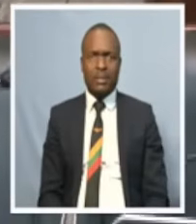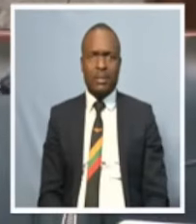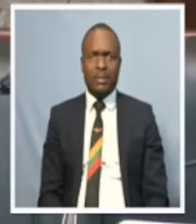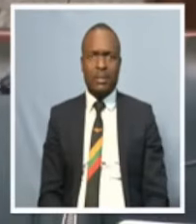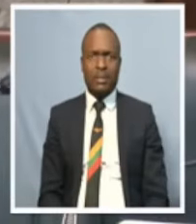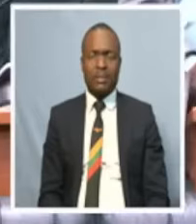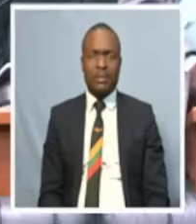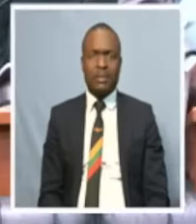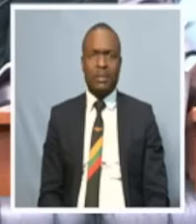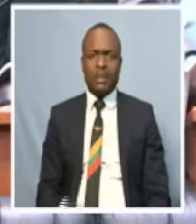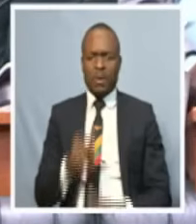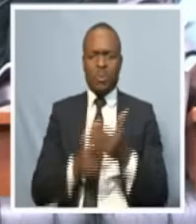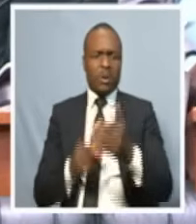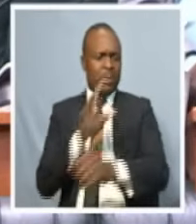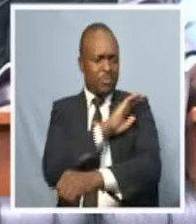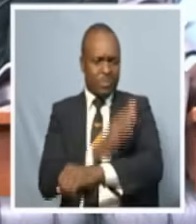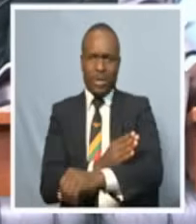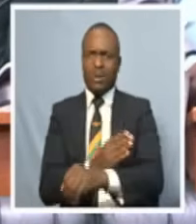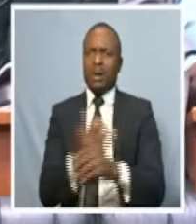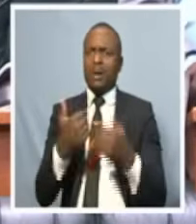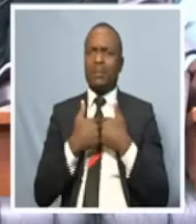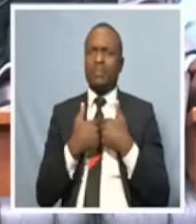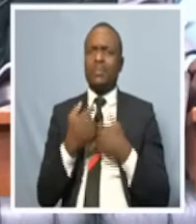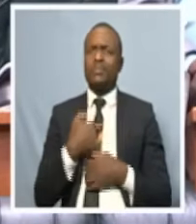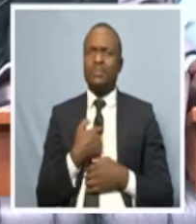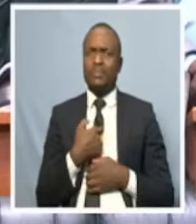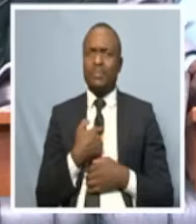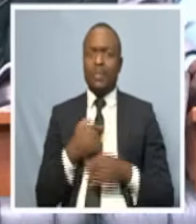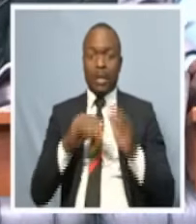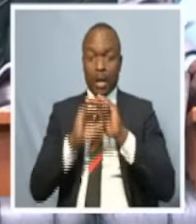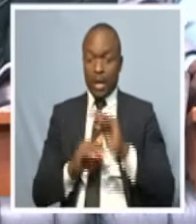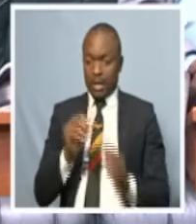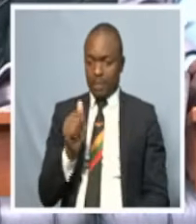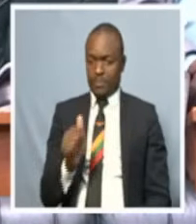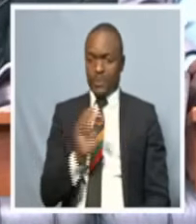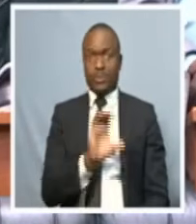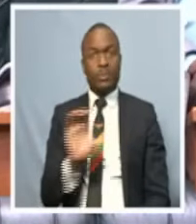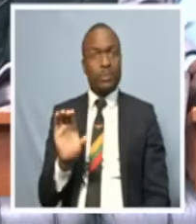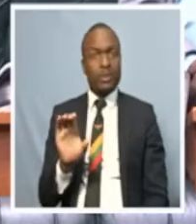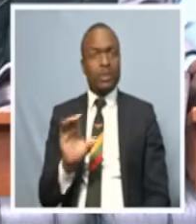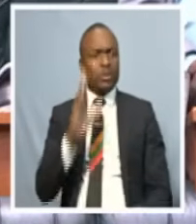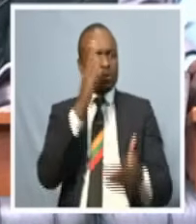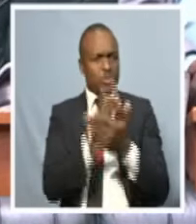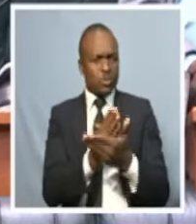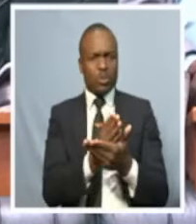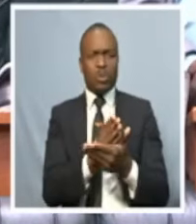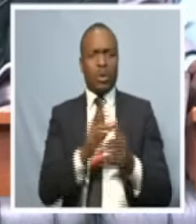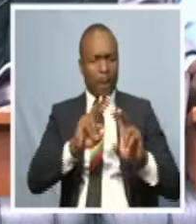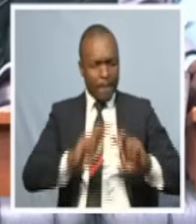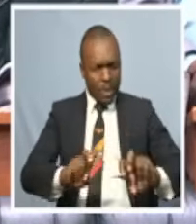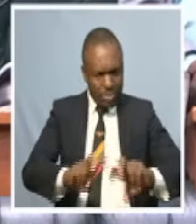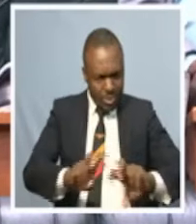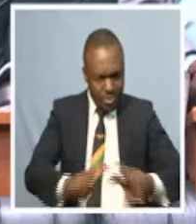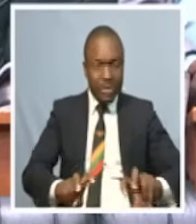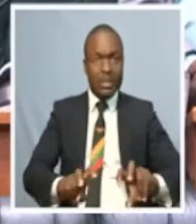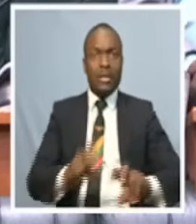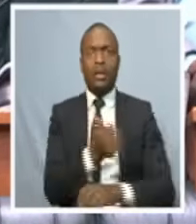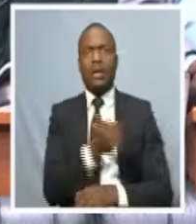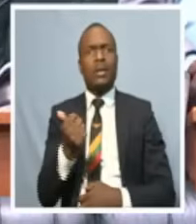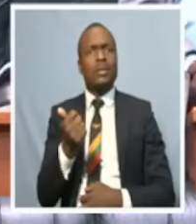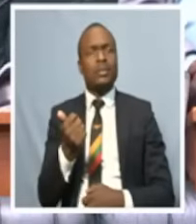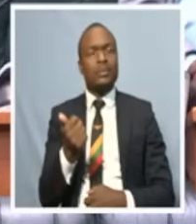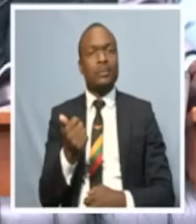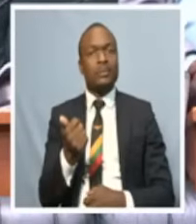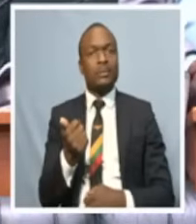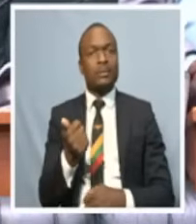What power do I have under the ACC to stop the investigations of